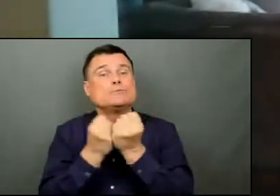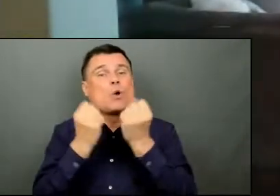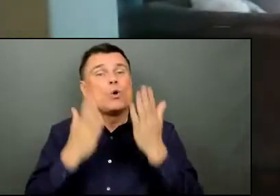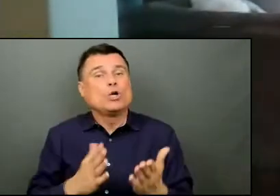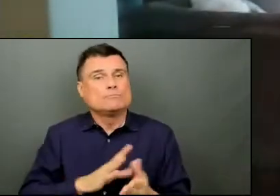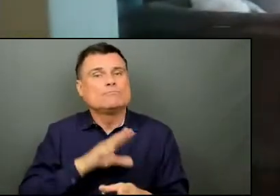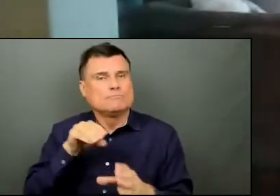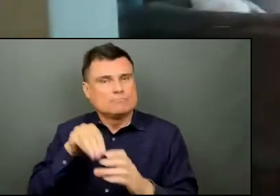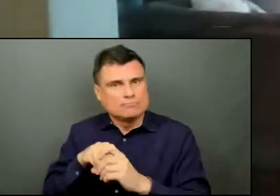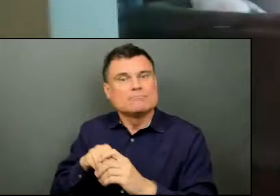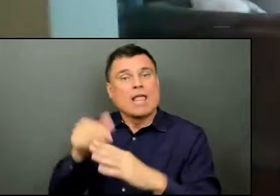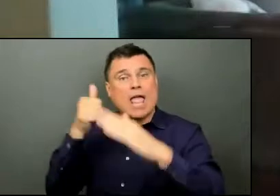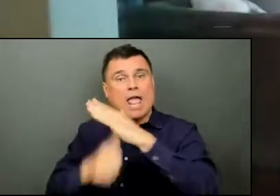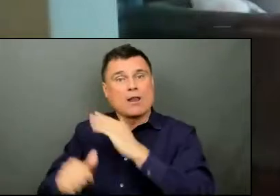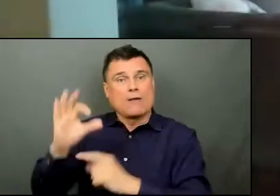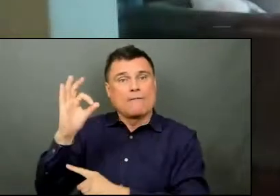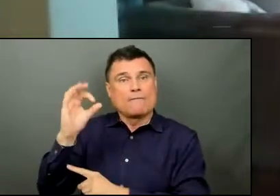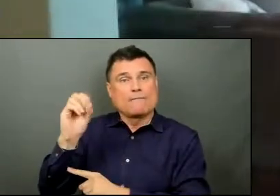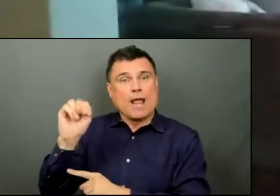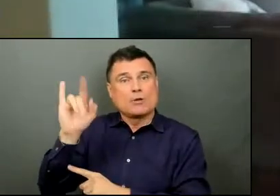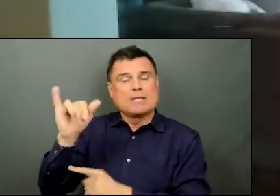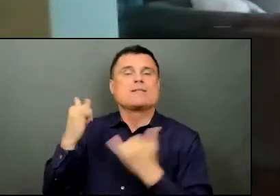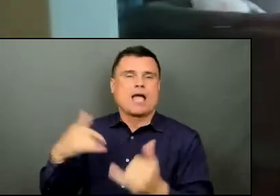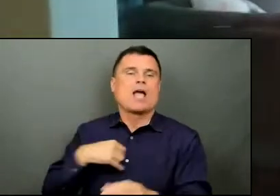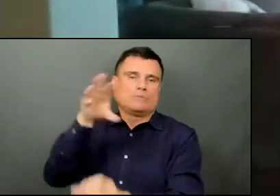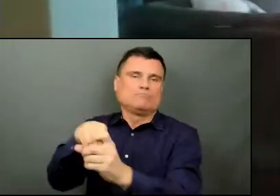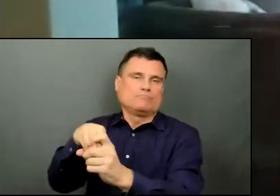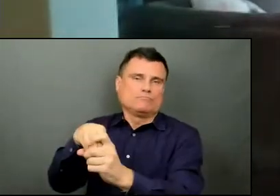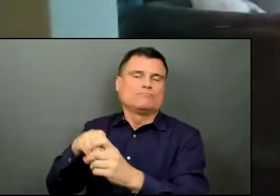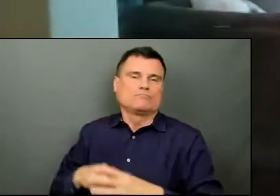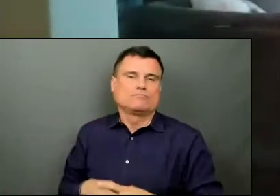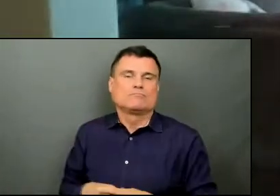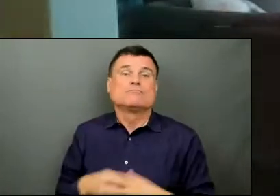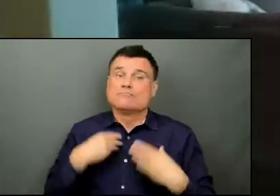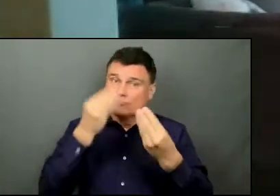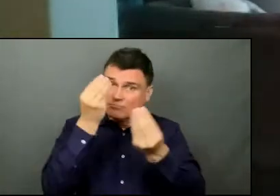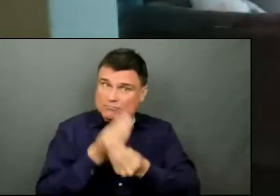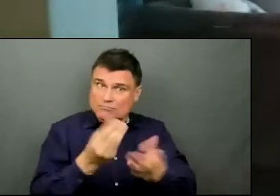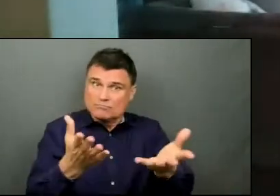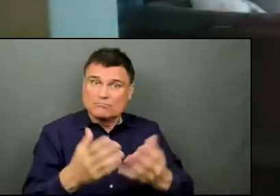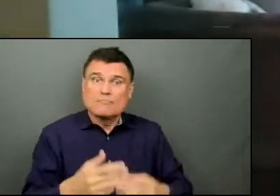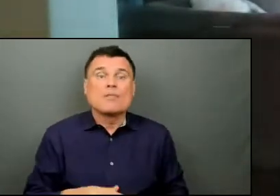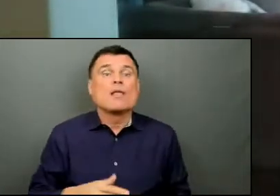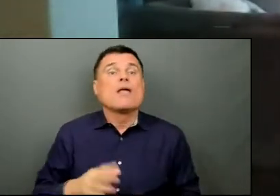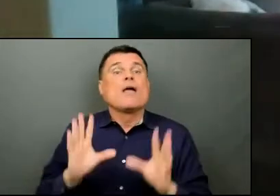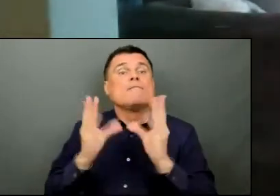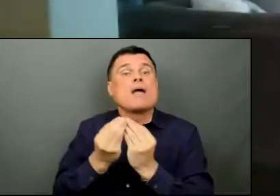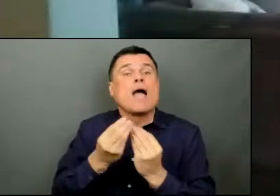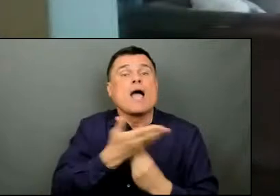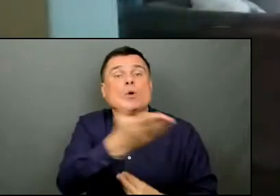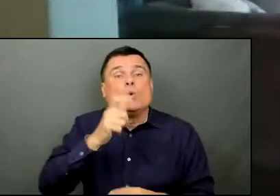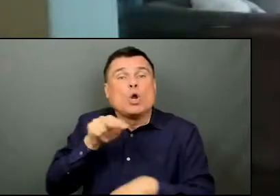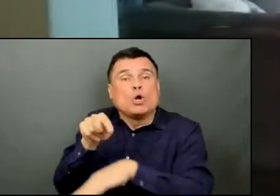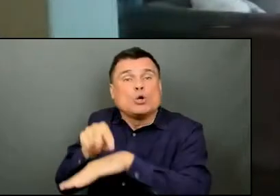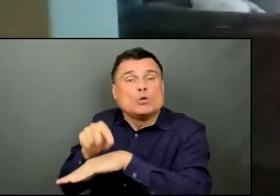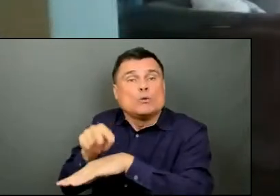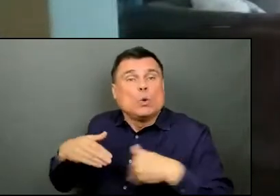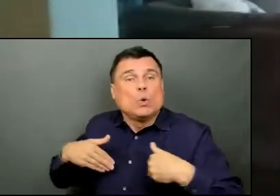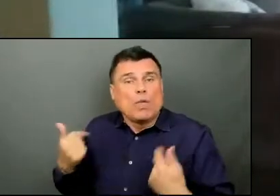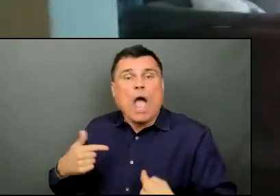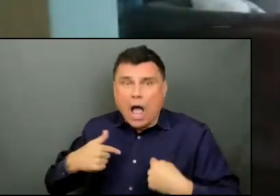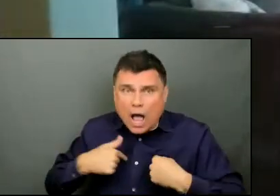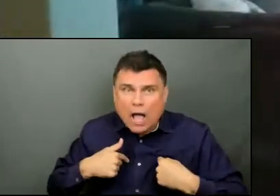this position. Caregivers, I am here to stand with you, to listen to you without judgment. I